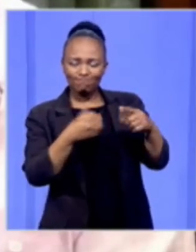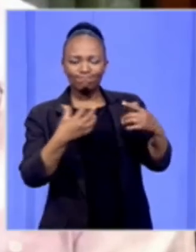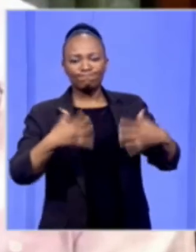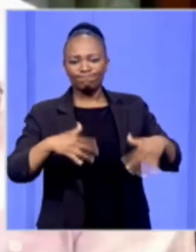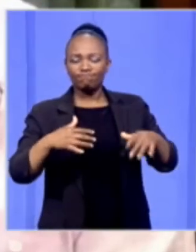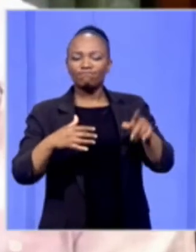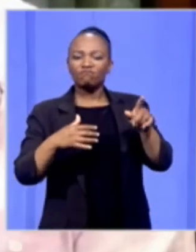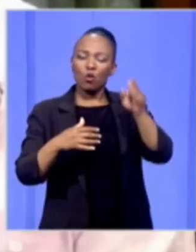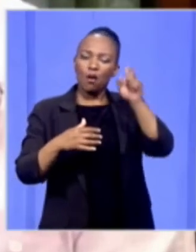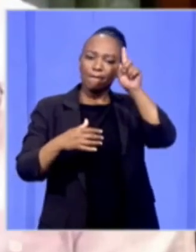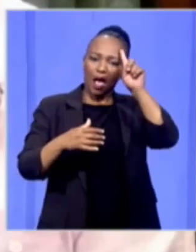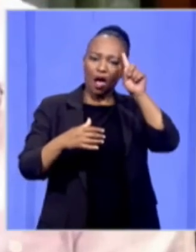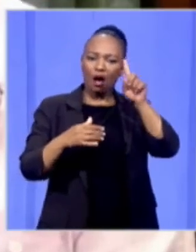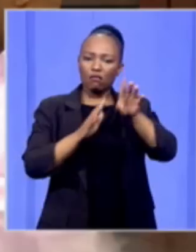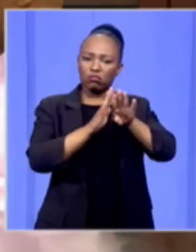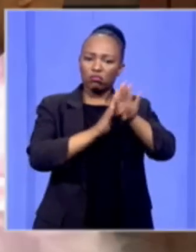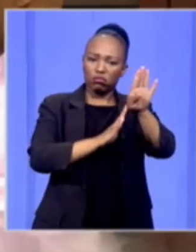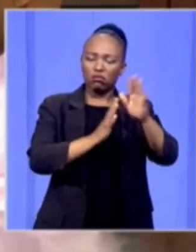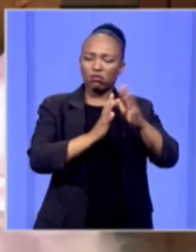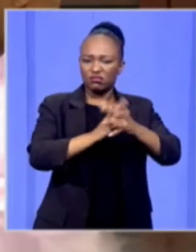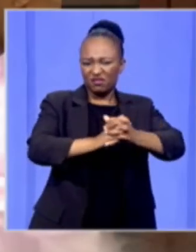black and progressive unity.